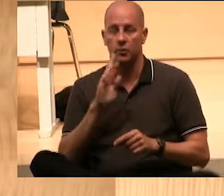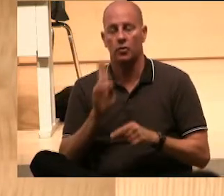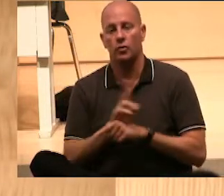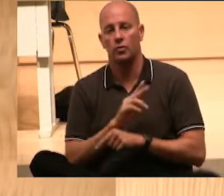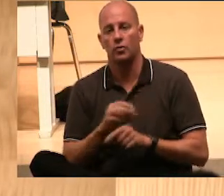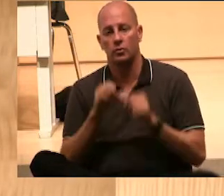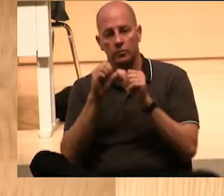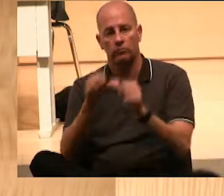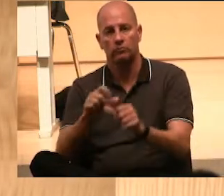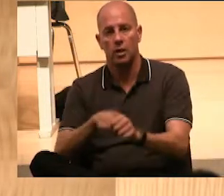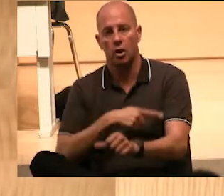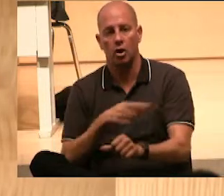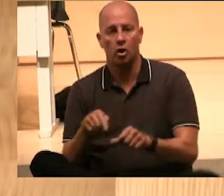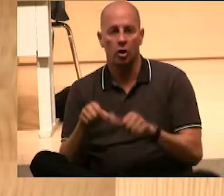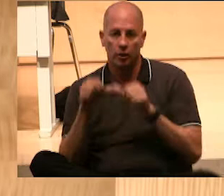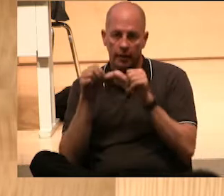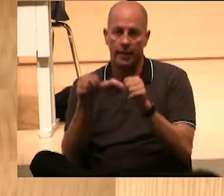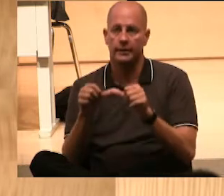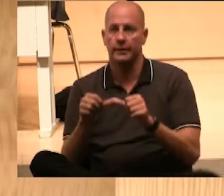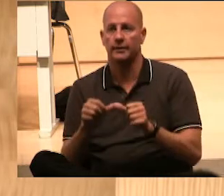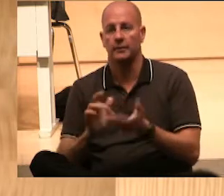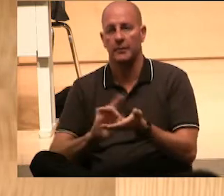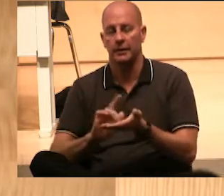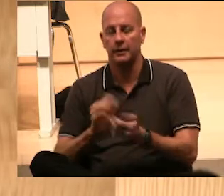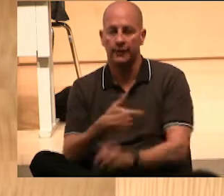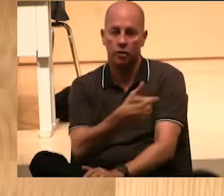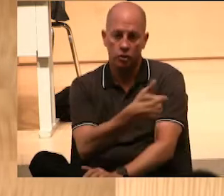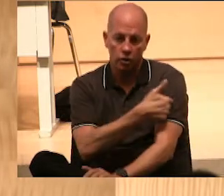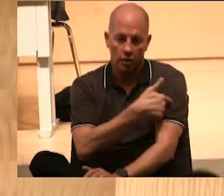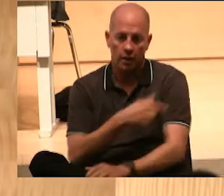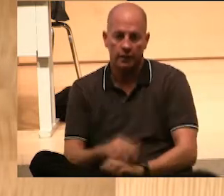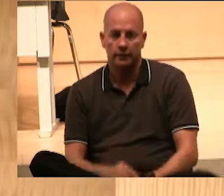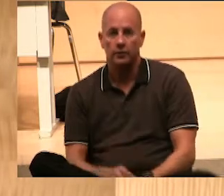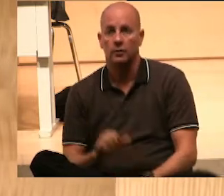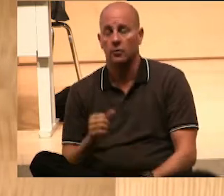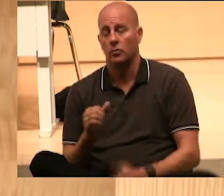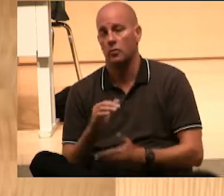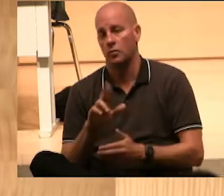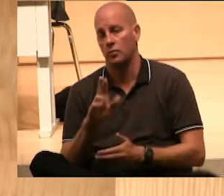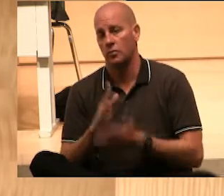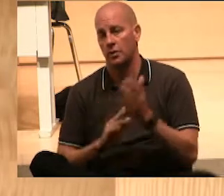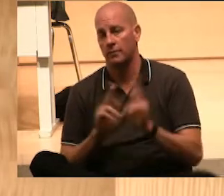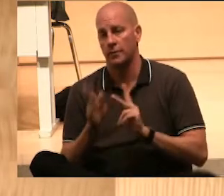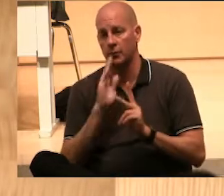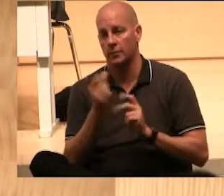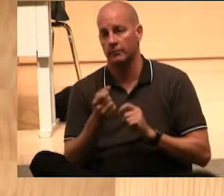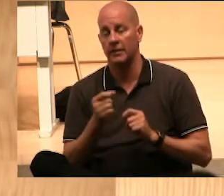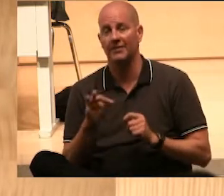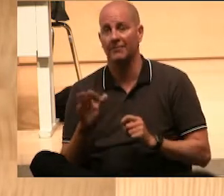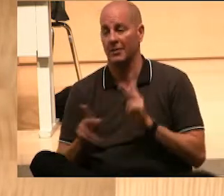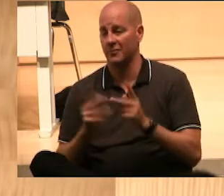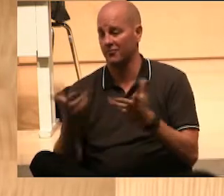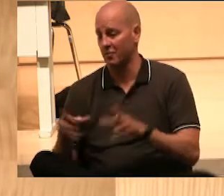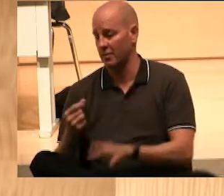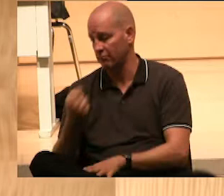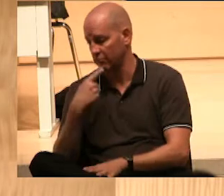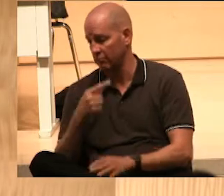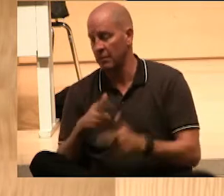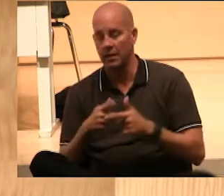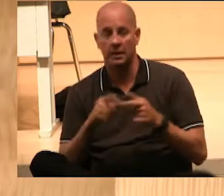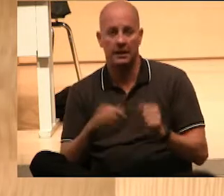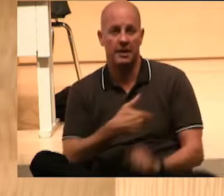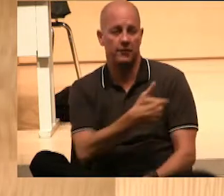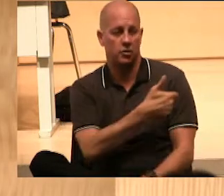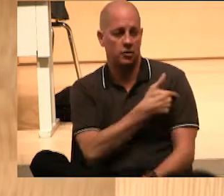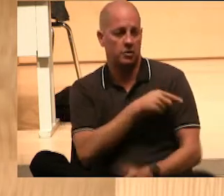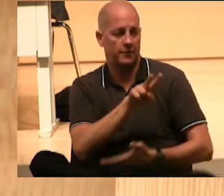medications, which we can give an injection. So instead of relying on someone to take a pill every day, they can get an injection every